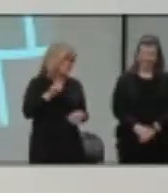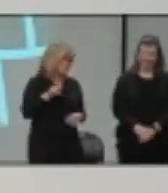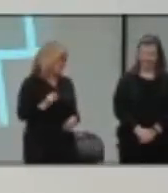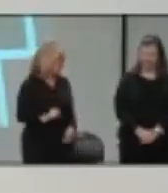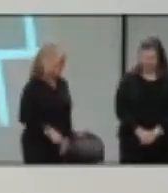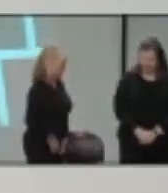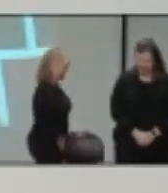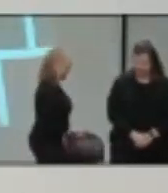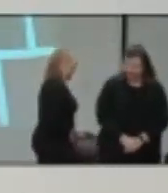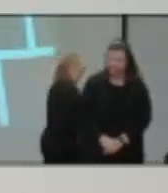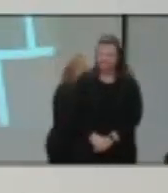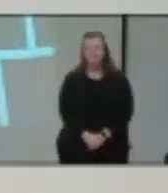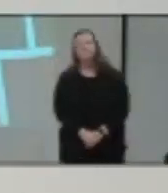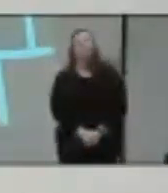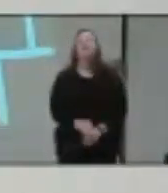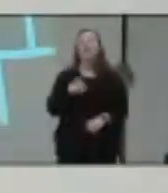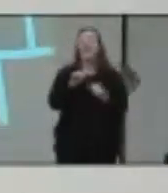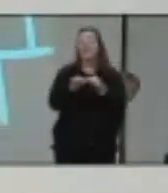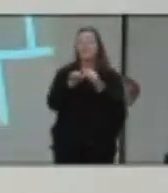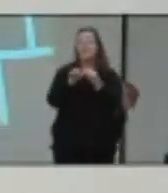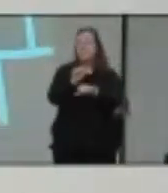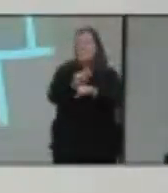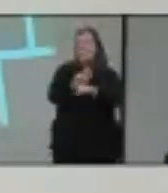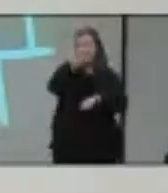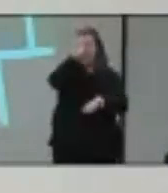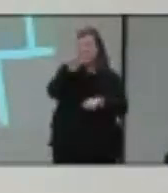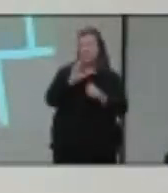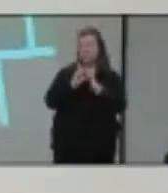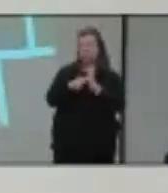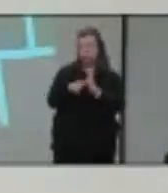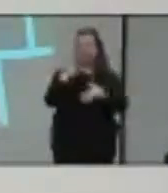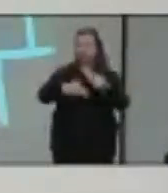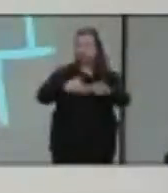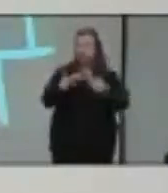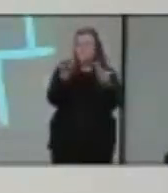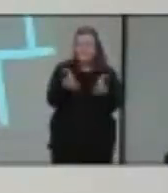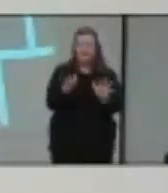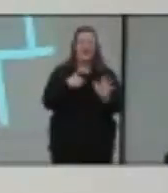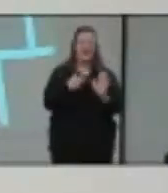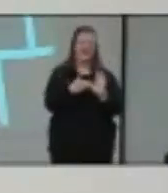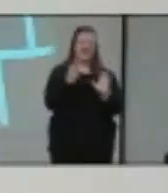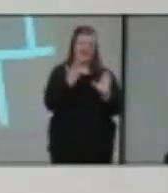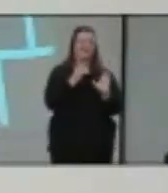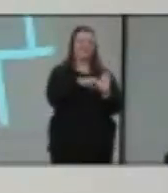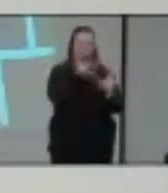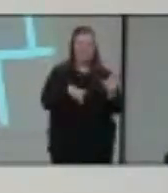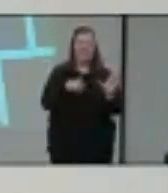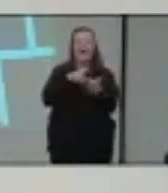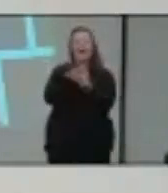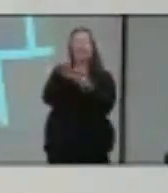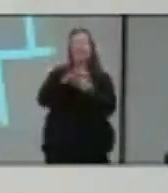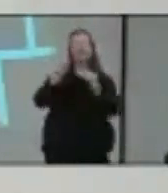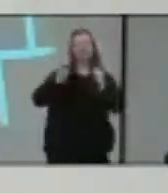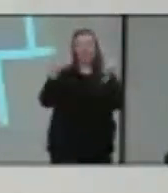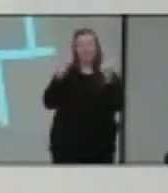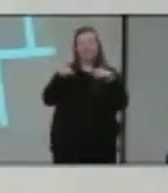and I continued on the fire department for a little bit, and then I eventually quit, and I cleaned treadmills at the gym